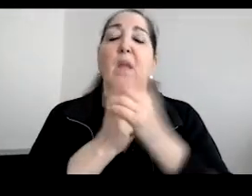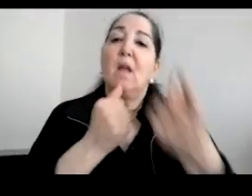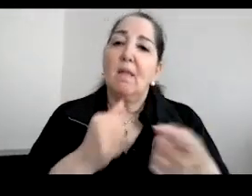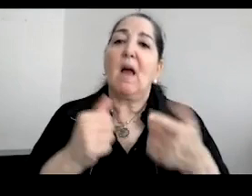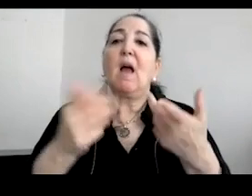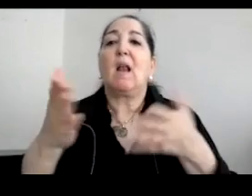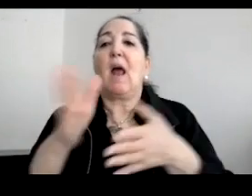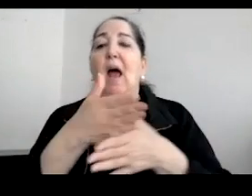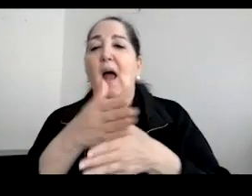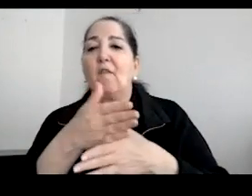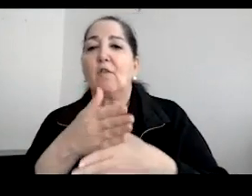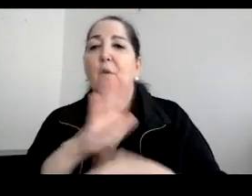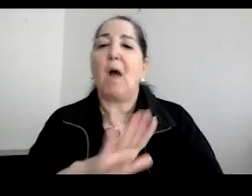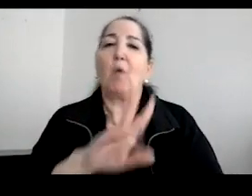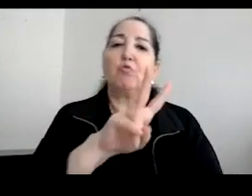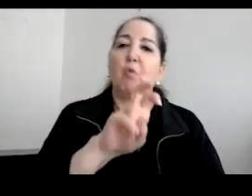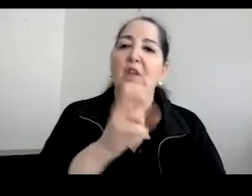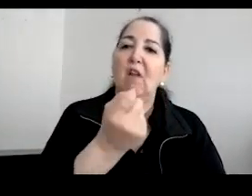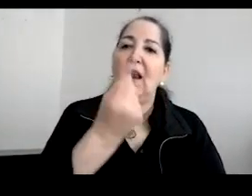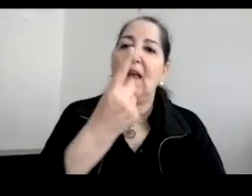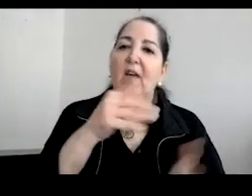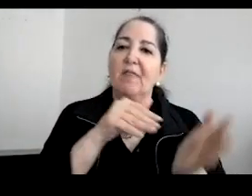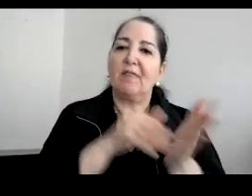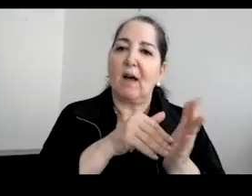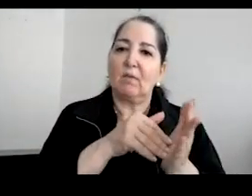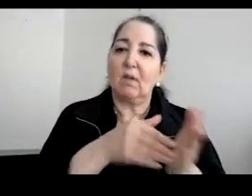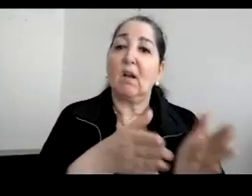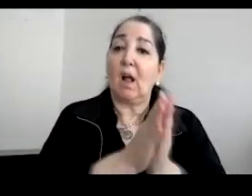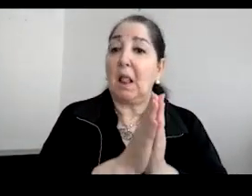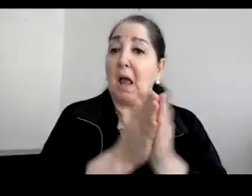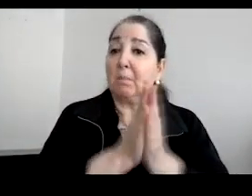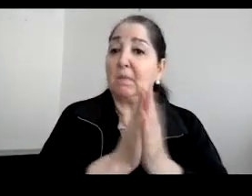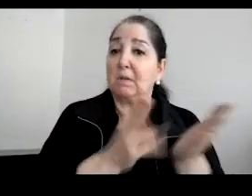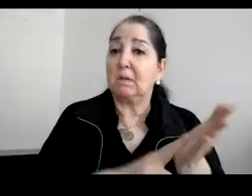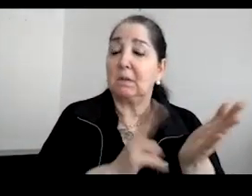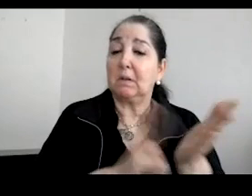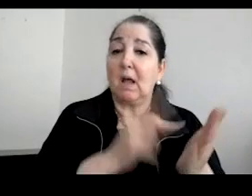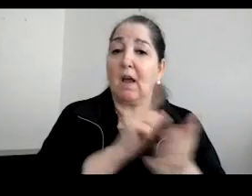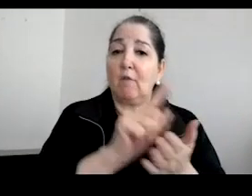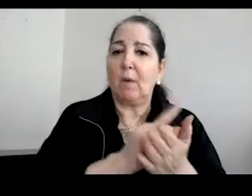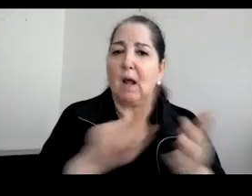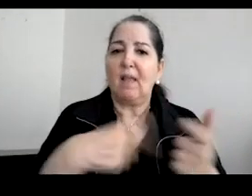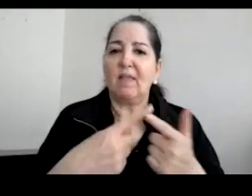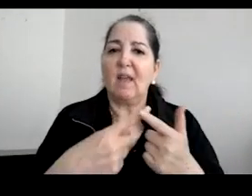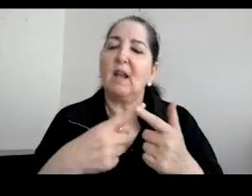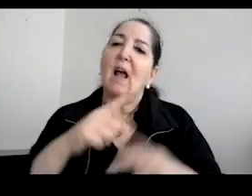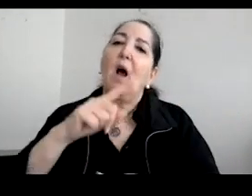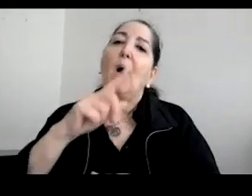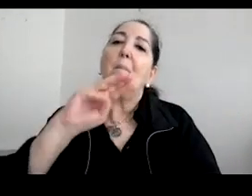211,000 claims every week for the first 2.5 months of the year, you started to see that number tick up in the second week of